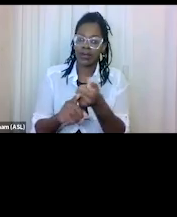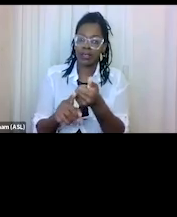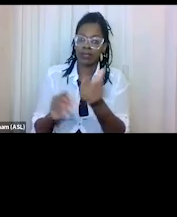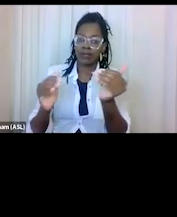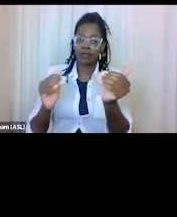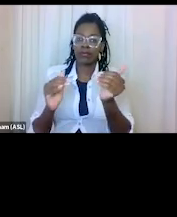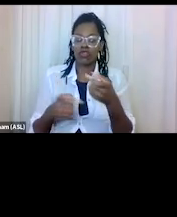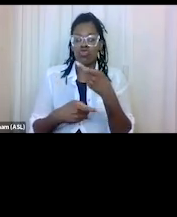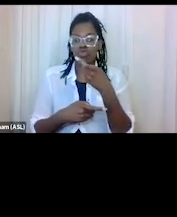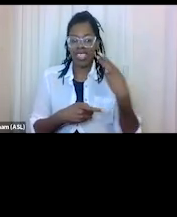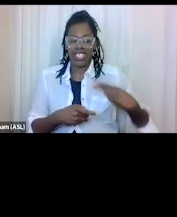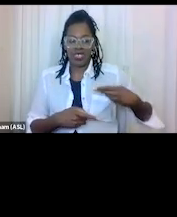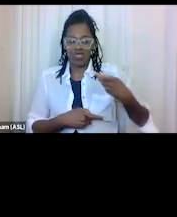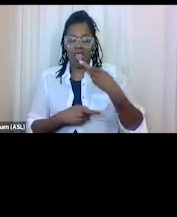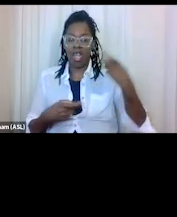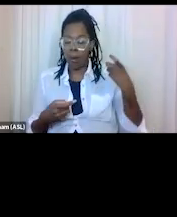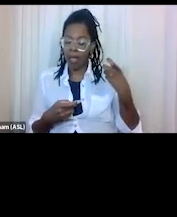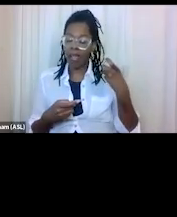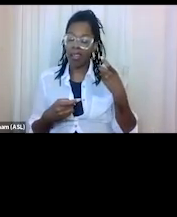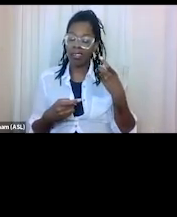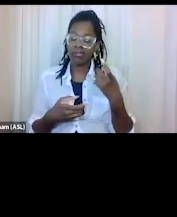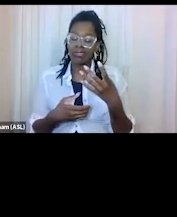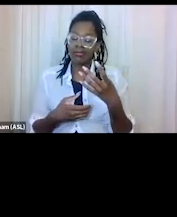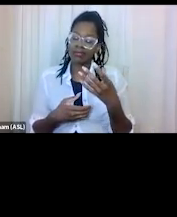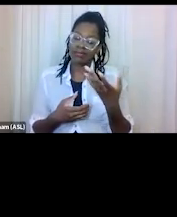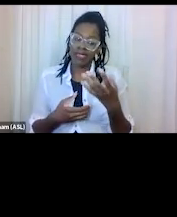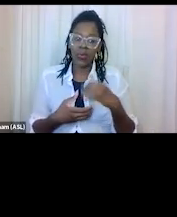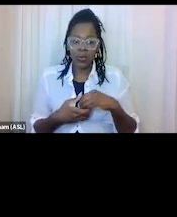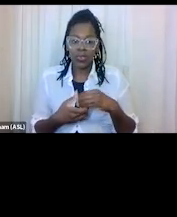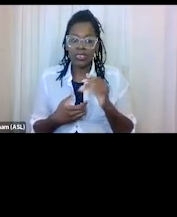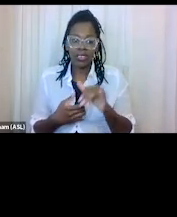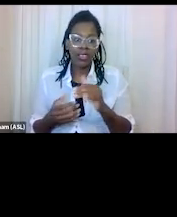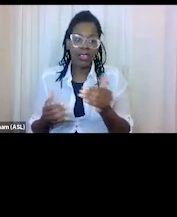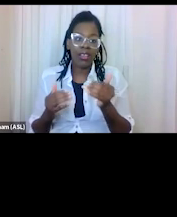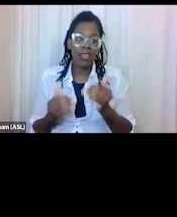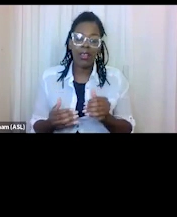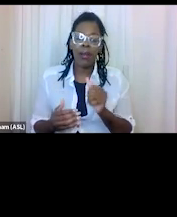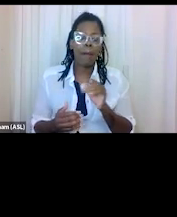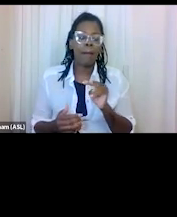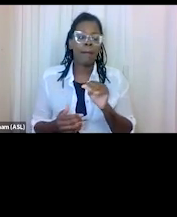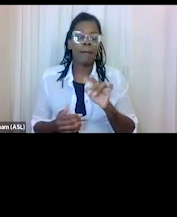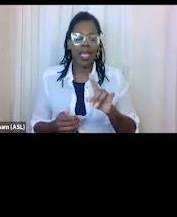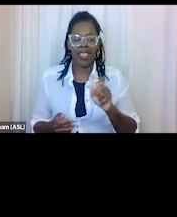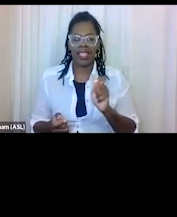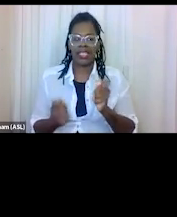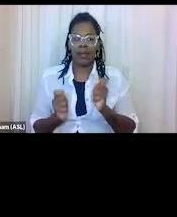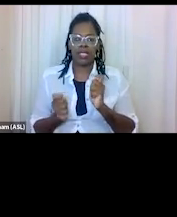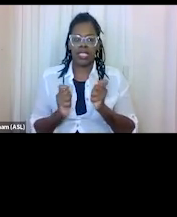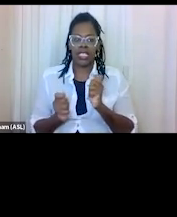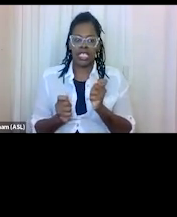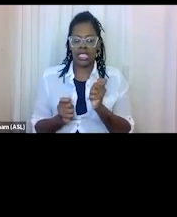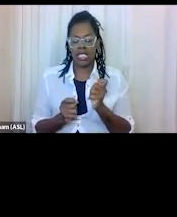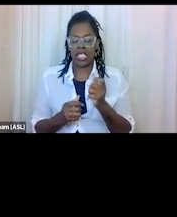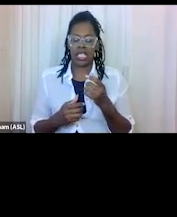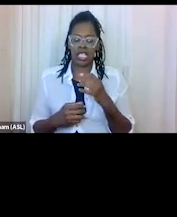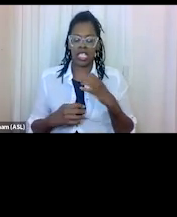health challenges contribute to suicide risk. Maladaptive emotion regulation strategies, things like emotional